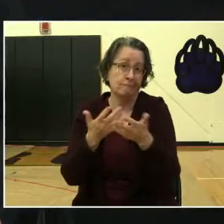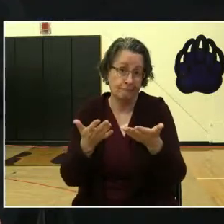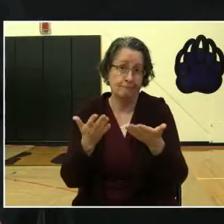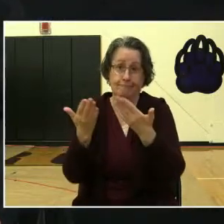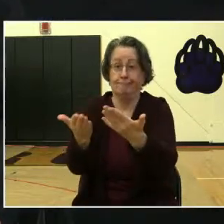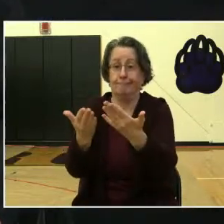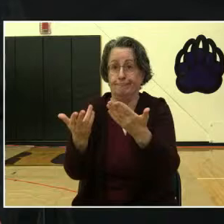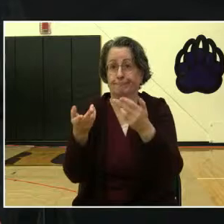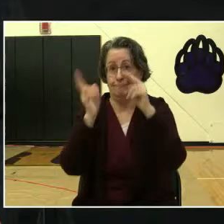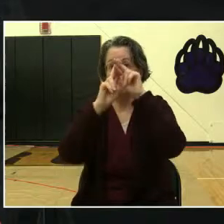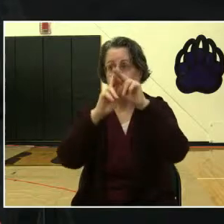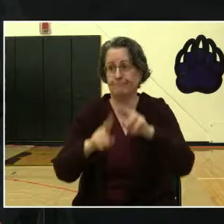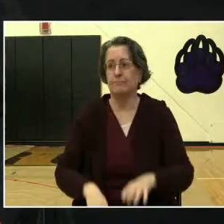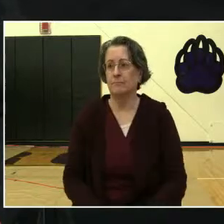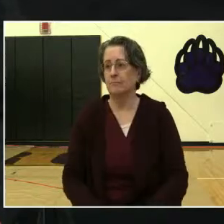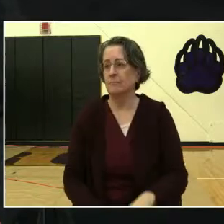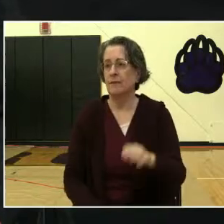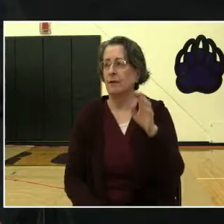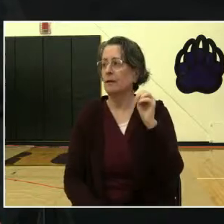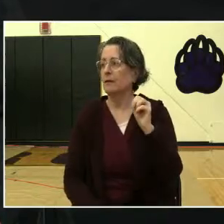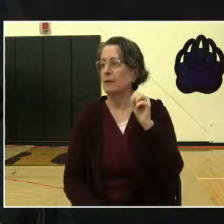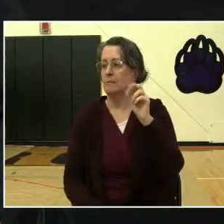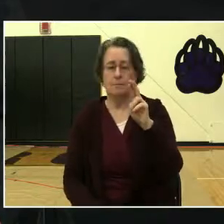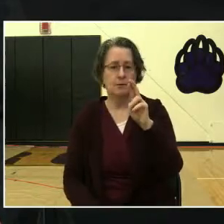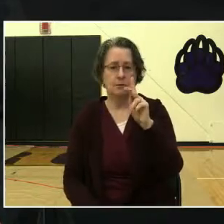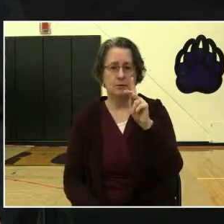you is that Mr